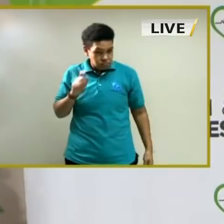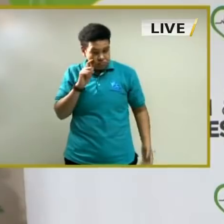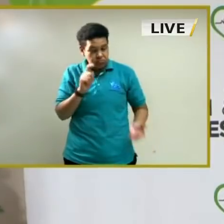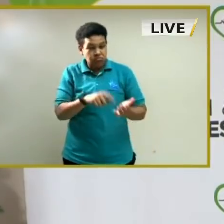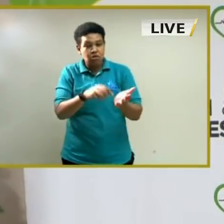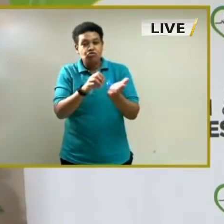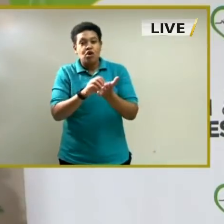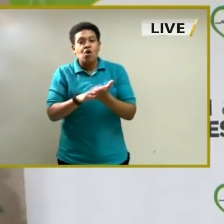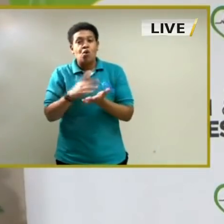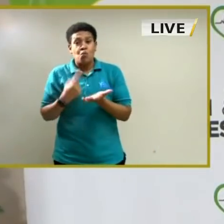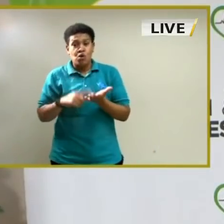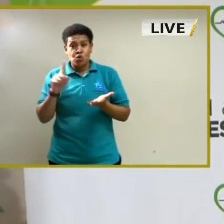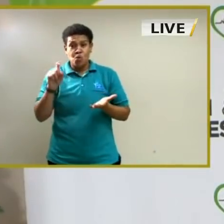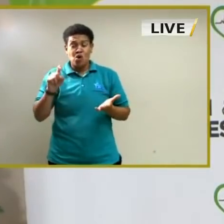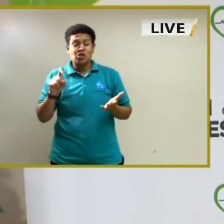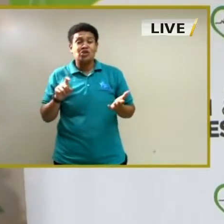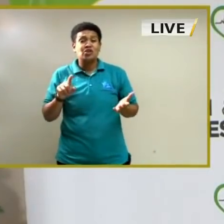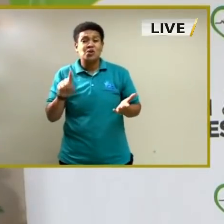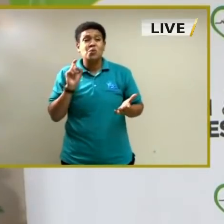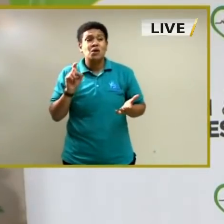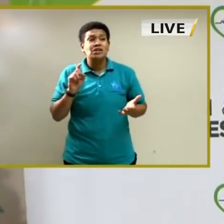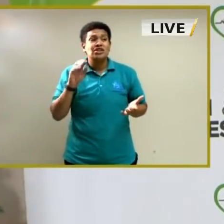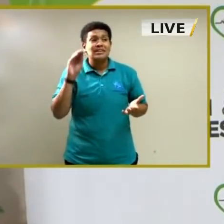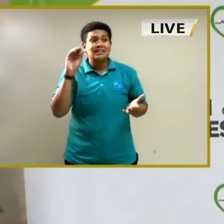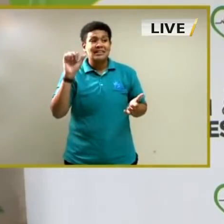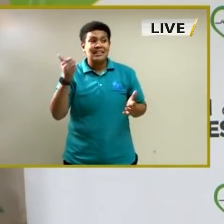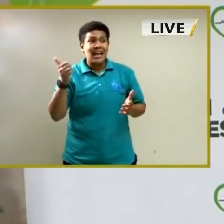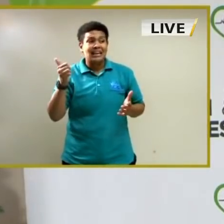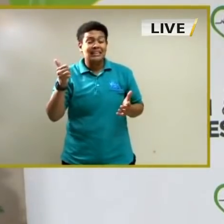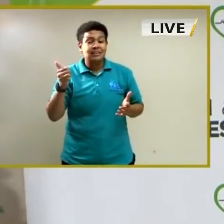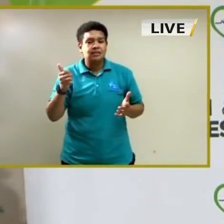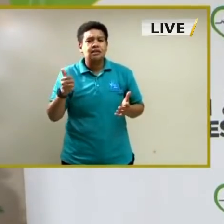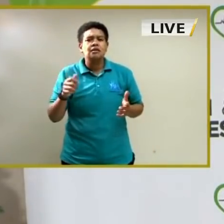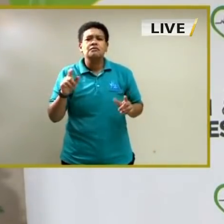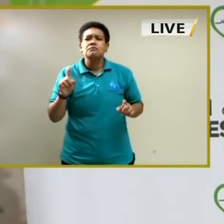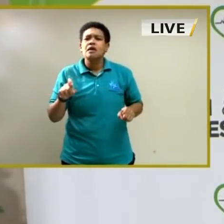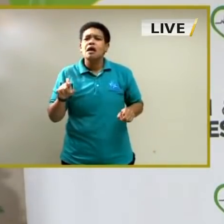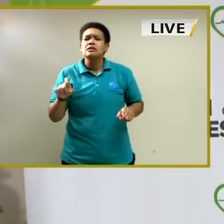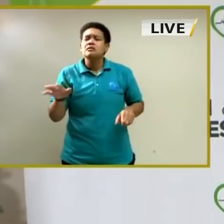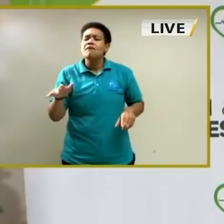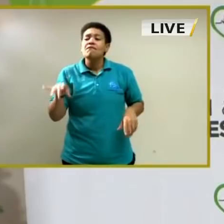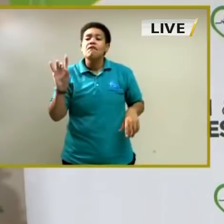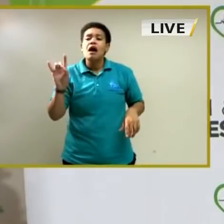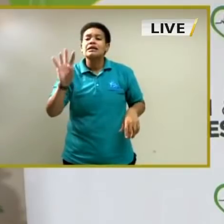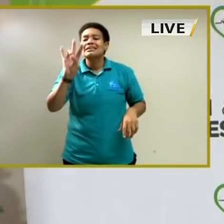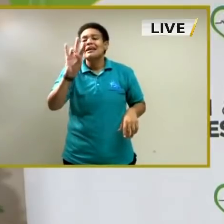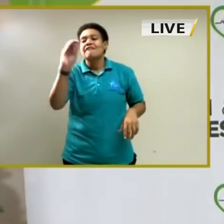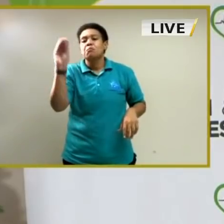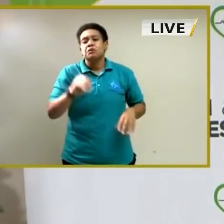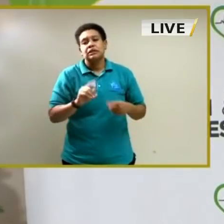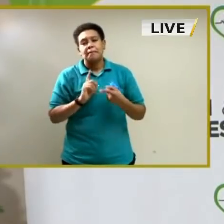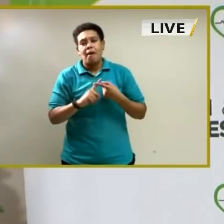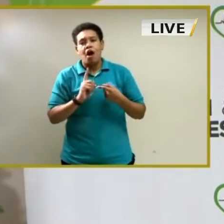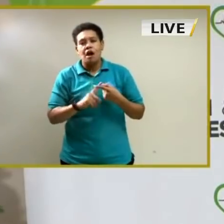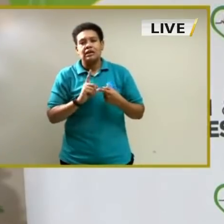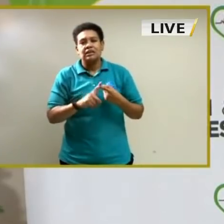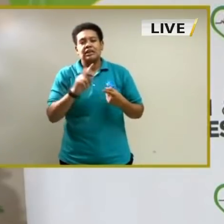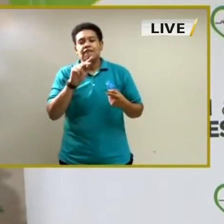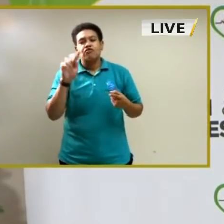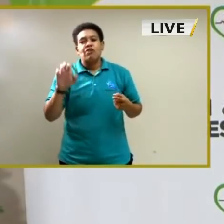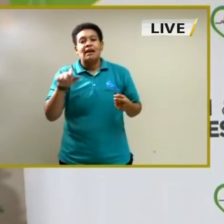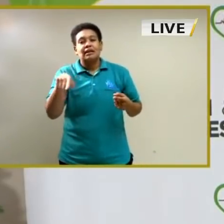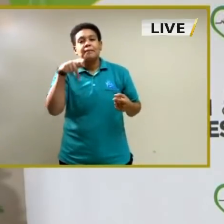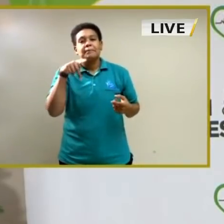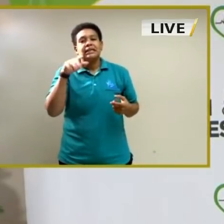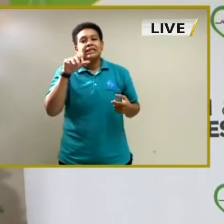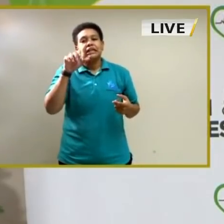recorded a 7% positivity rate from those tests, and these are PCR tests.